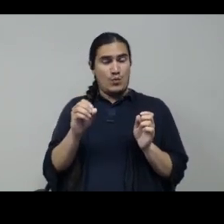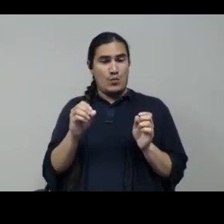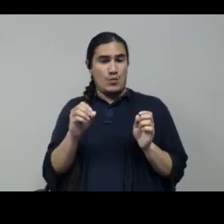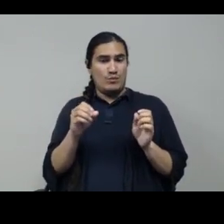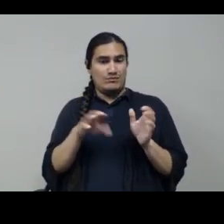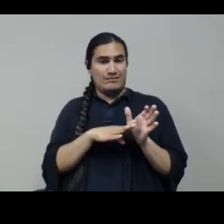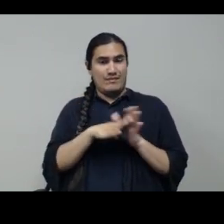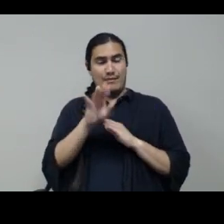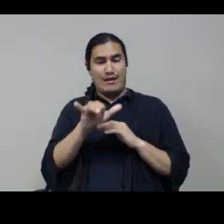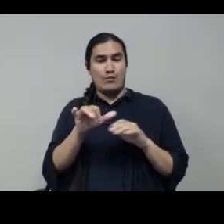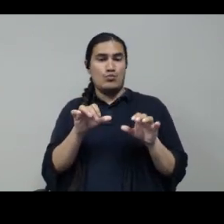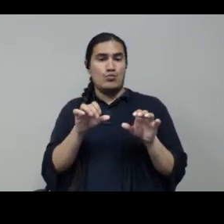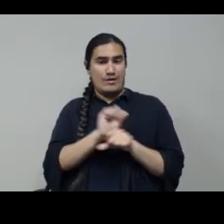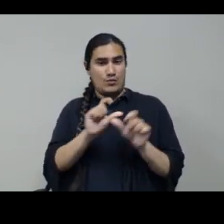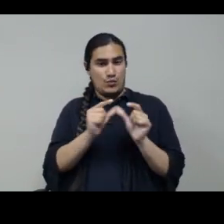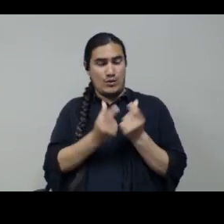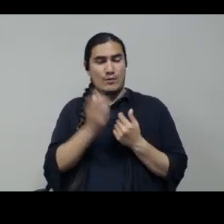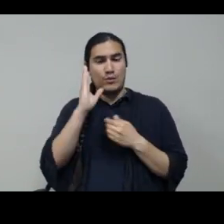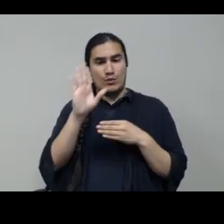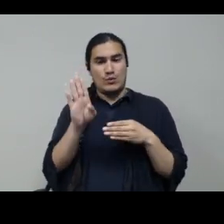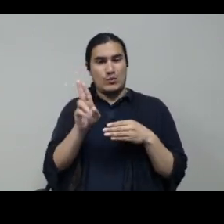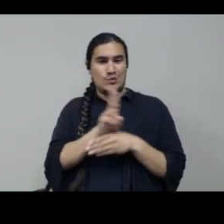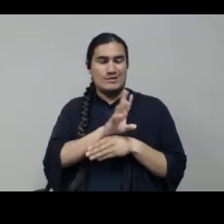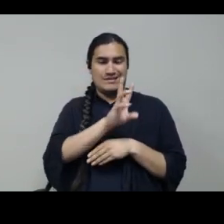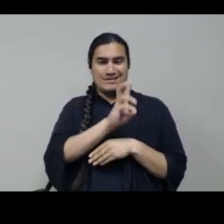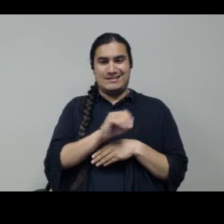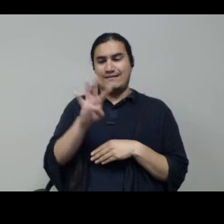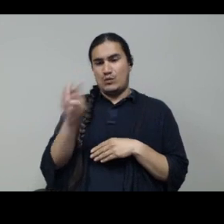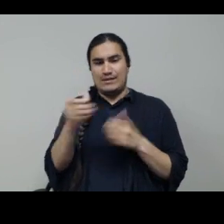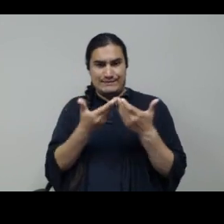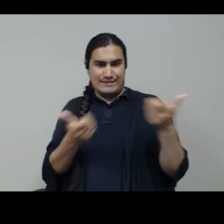working group uses the 60-40 split for this program.